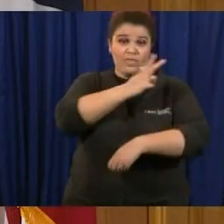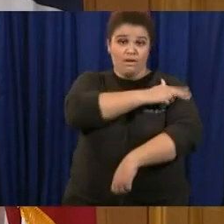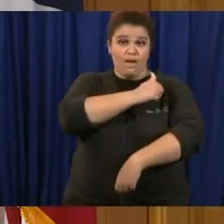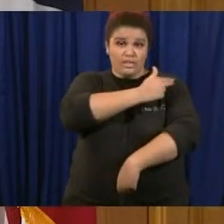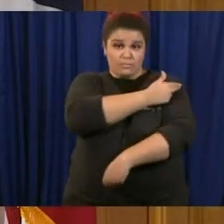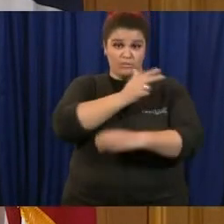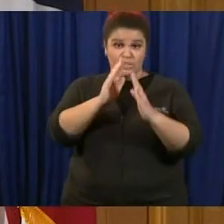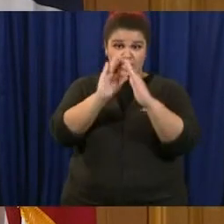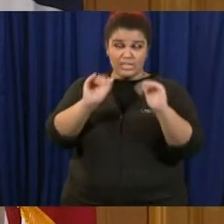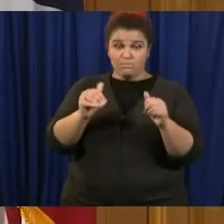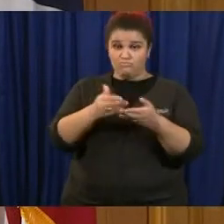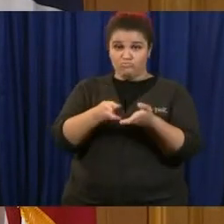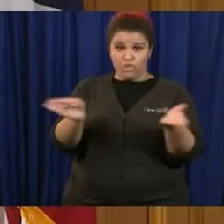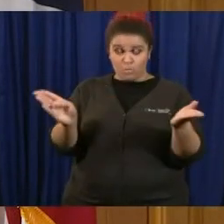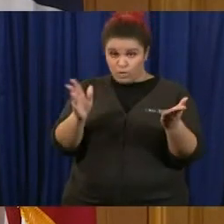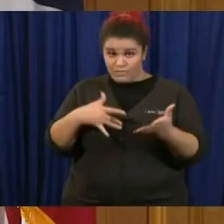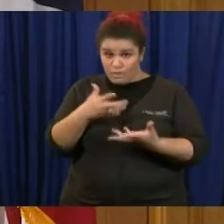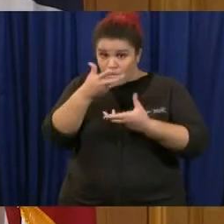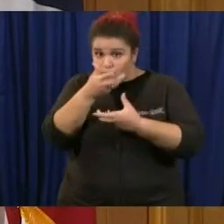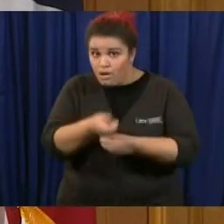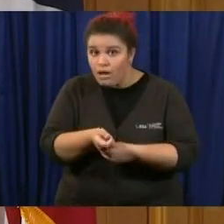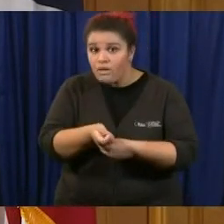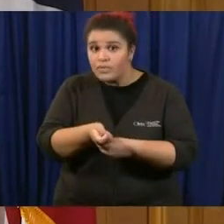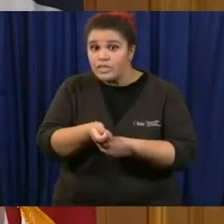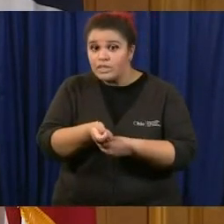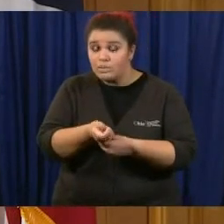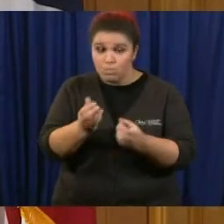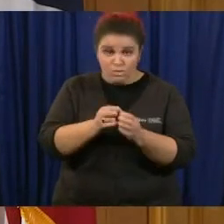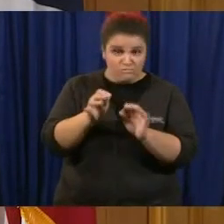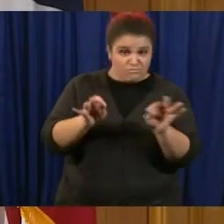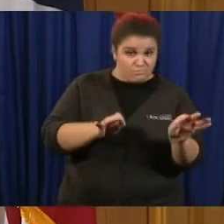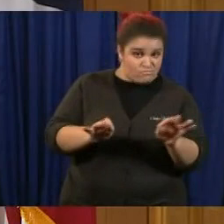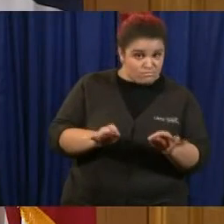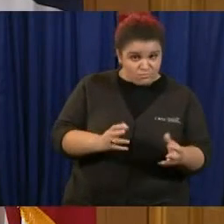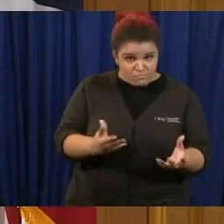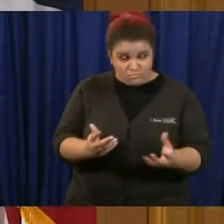Well, I don't know the answer to the first question, and we can certainly get that for you.